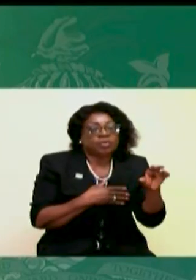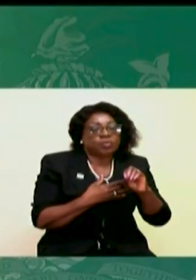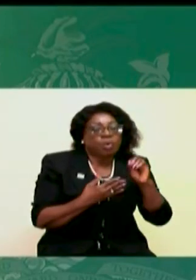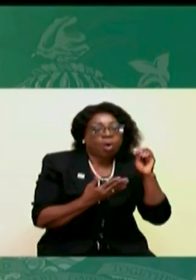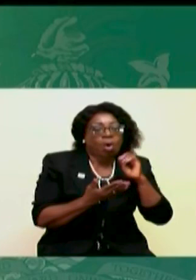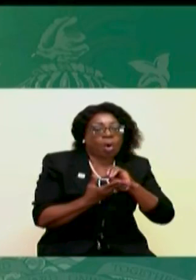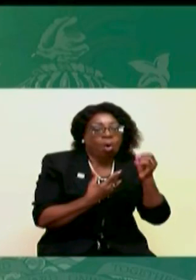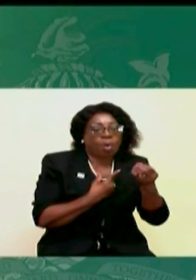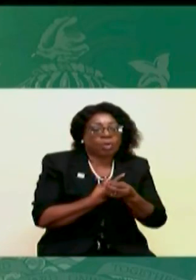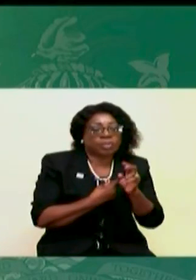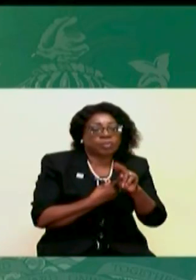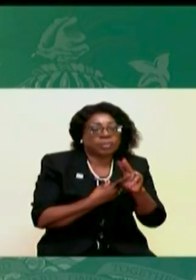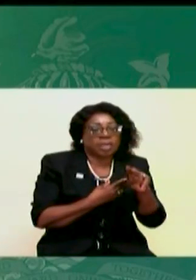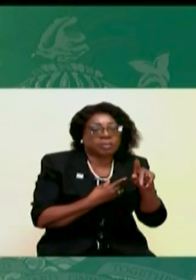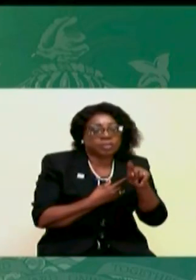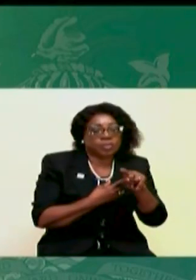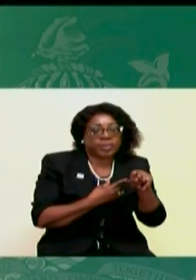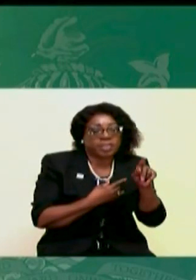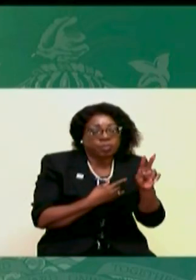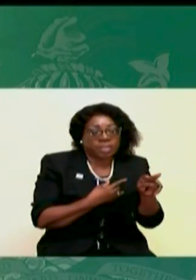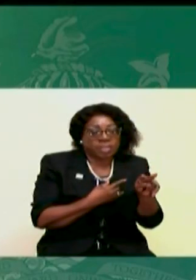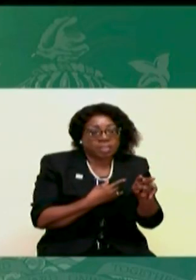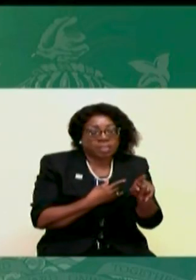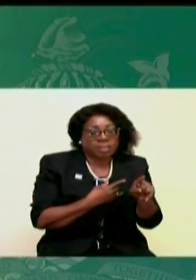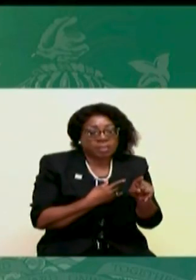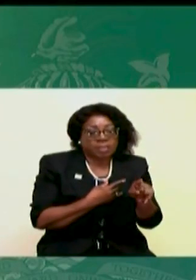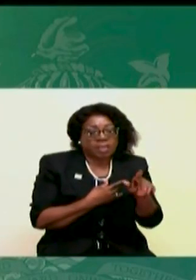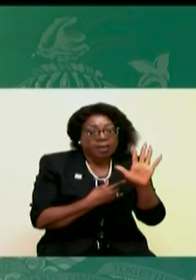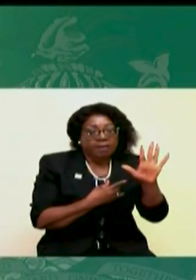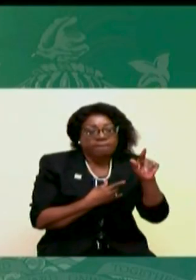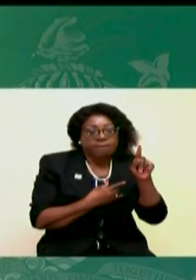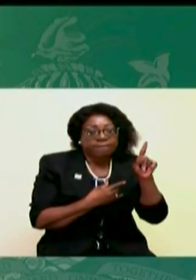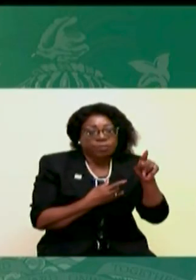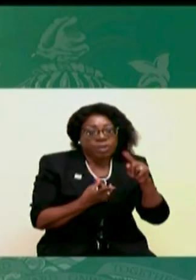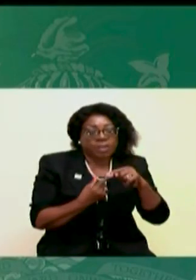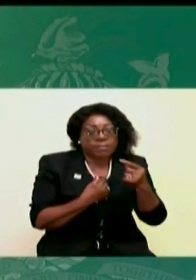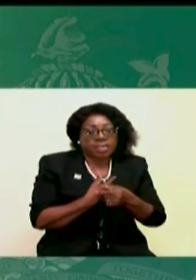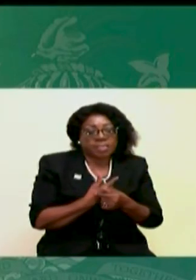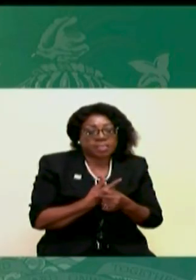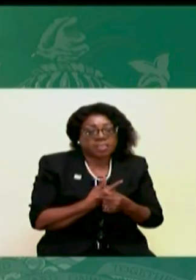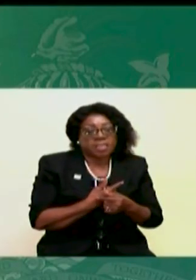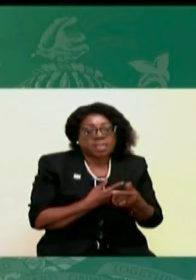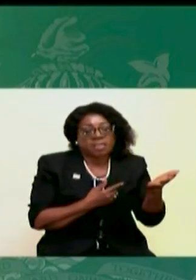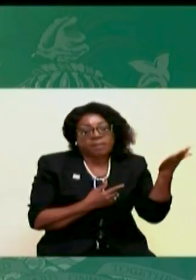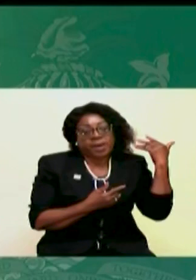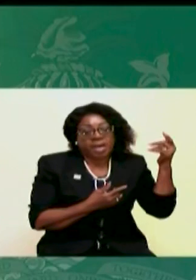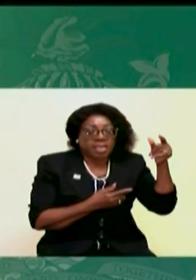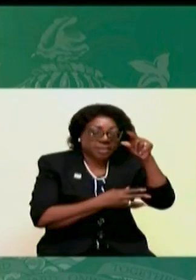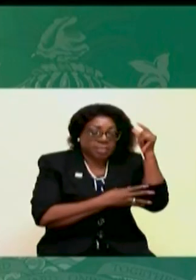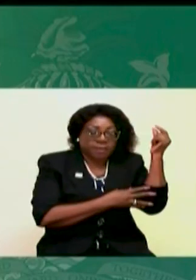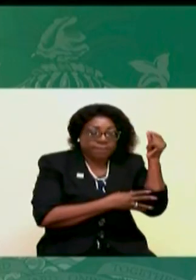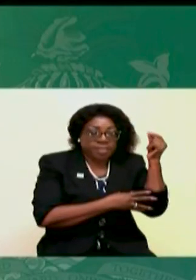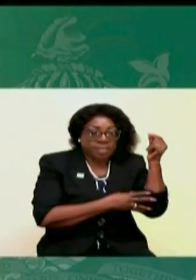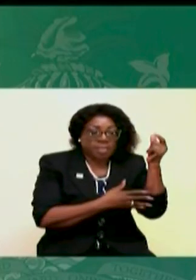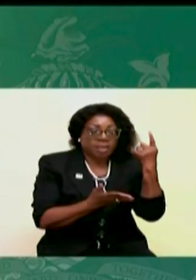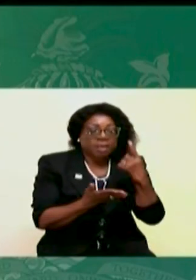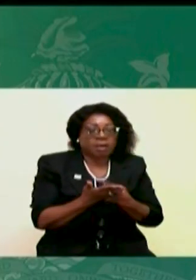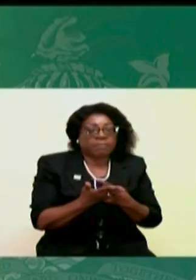August 2021, or approximately 51 months, the previous government approved